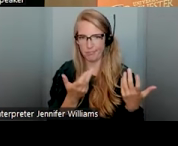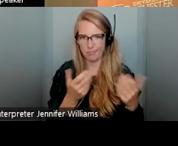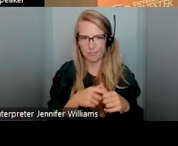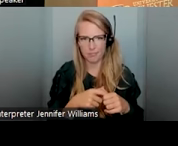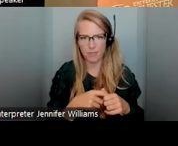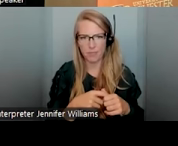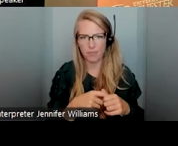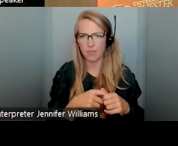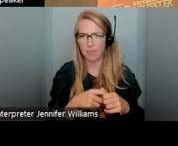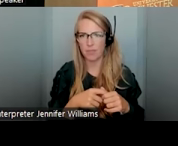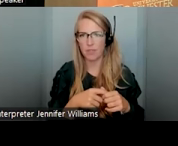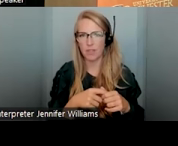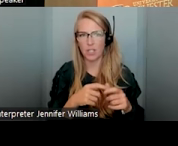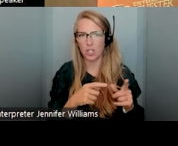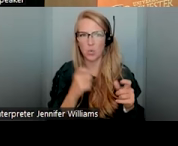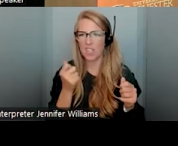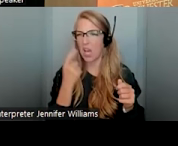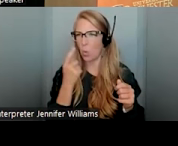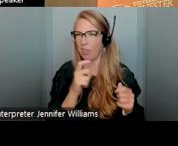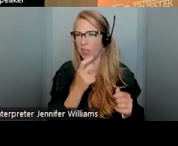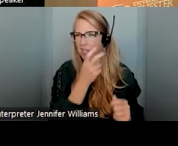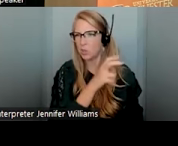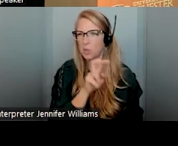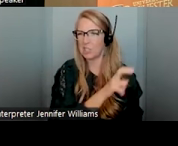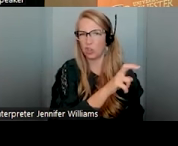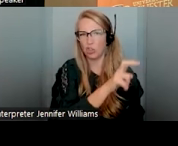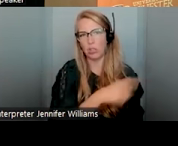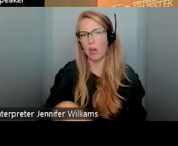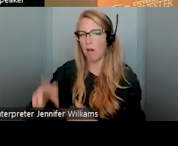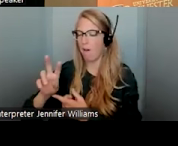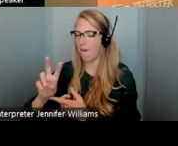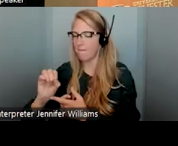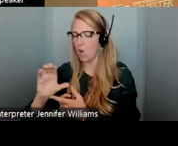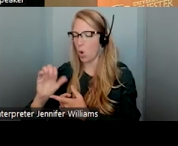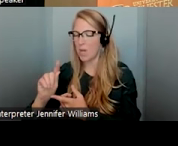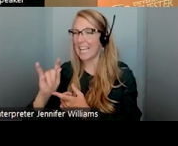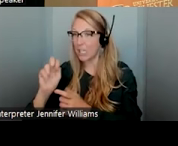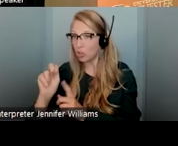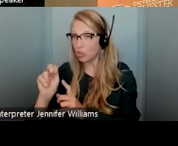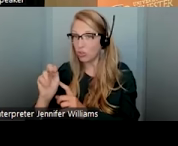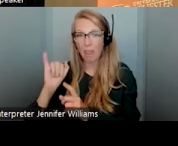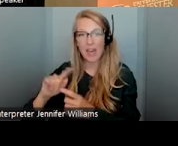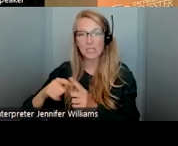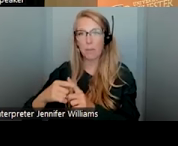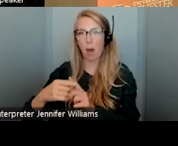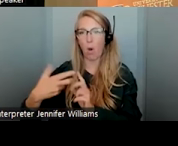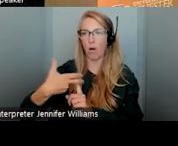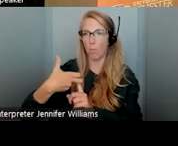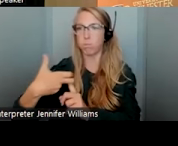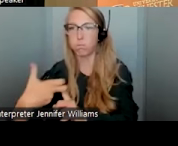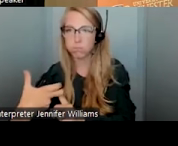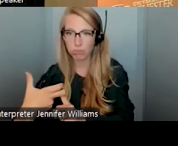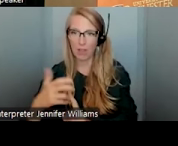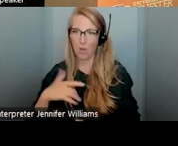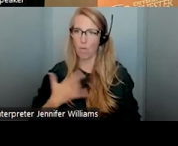value don't meet, then you can always switch. Vocation is more about calling. It's not about your fulfilling desires and wants or